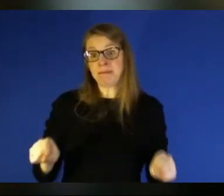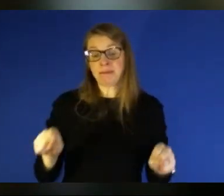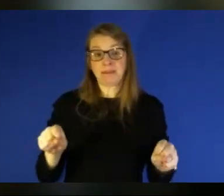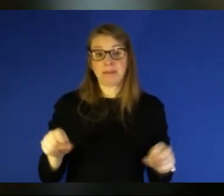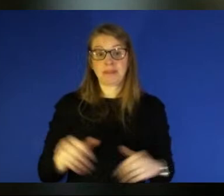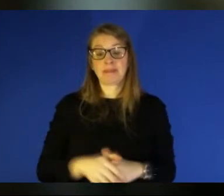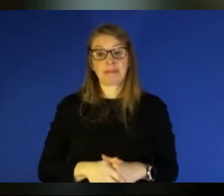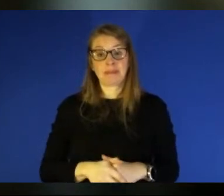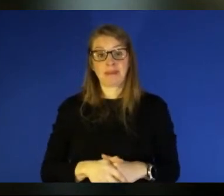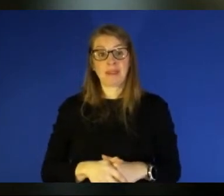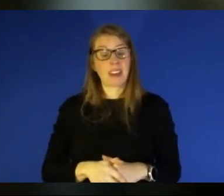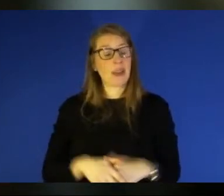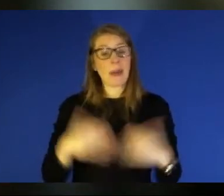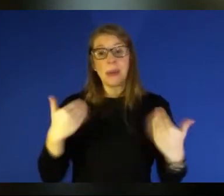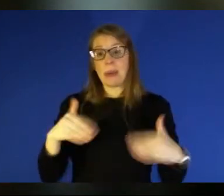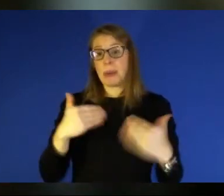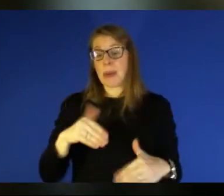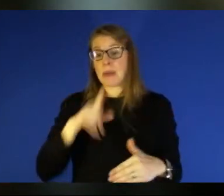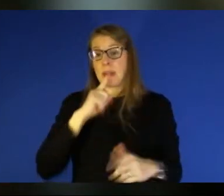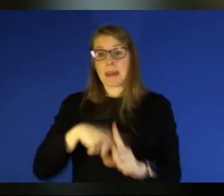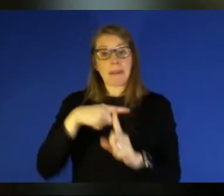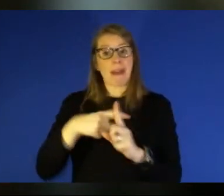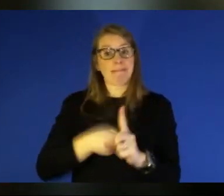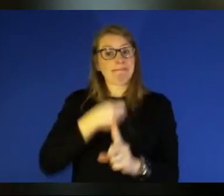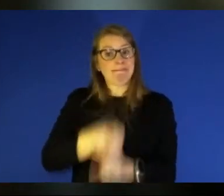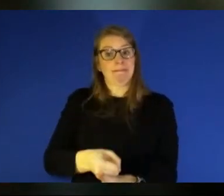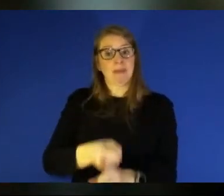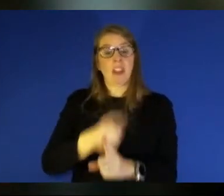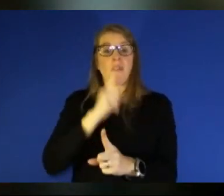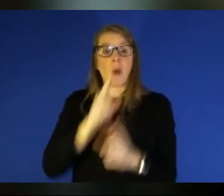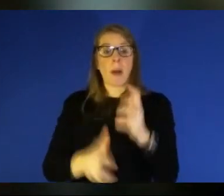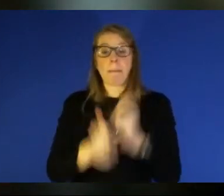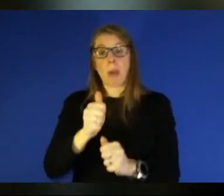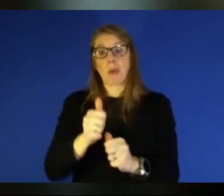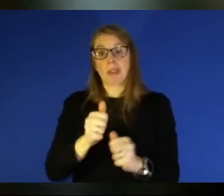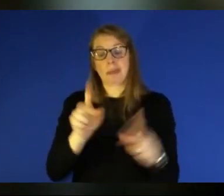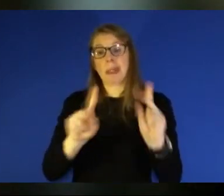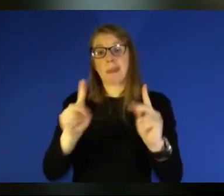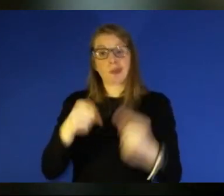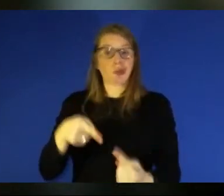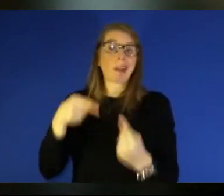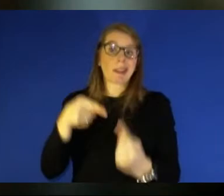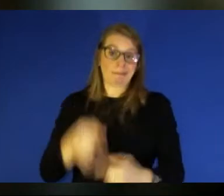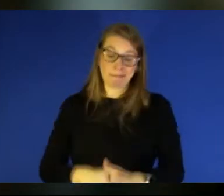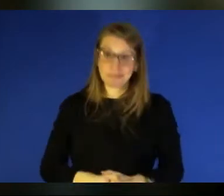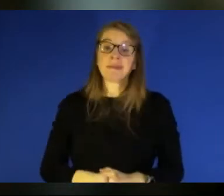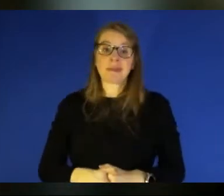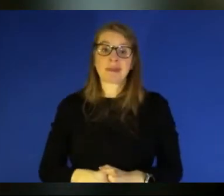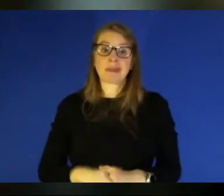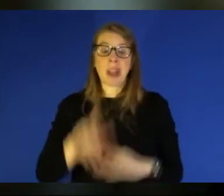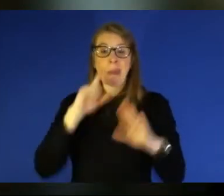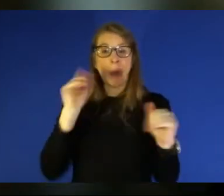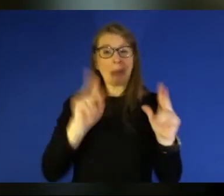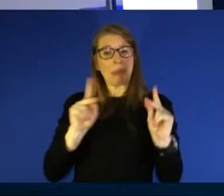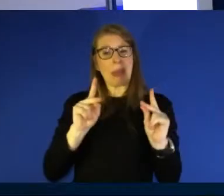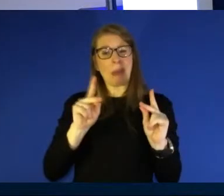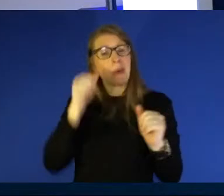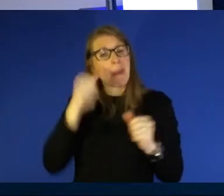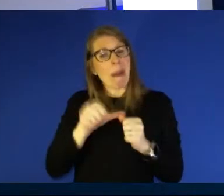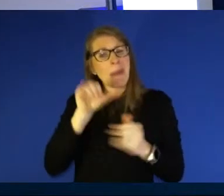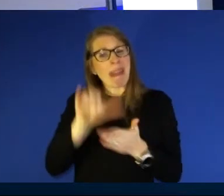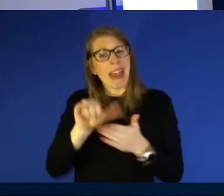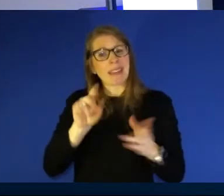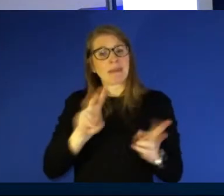make a difference in a time that's a struggle for most of us. So that's what I hope that people take away from this message today. I love